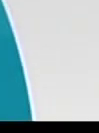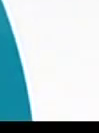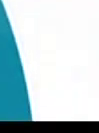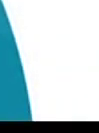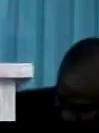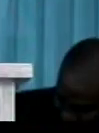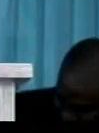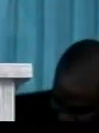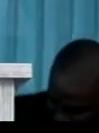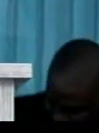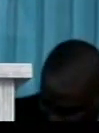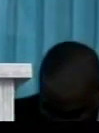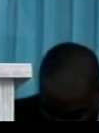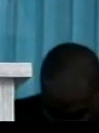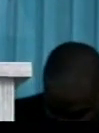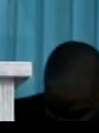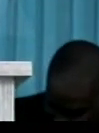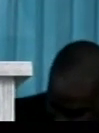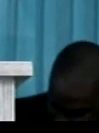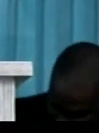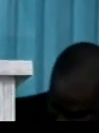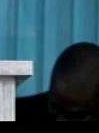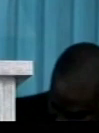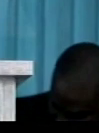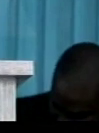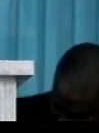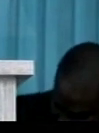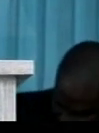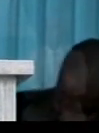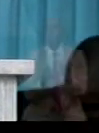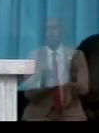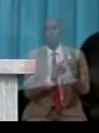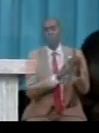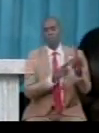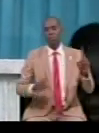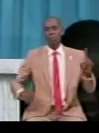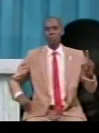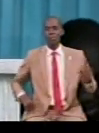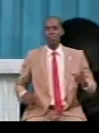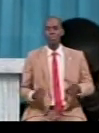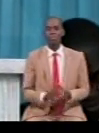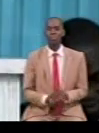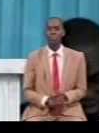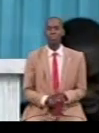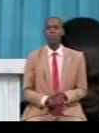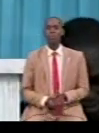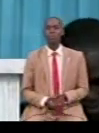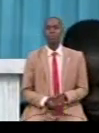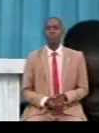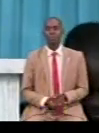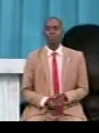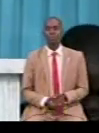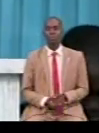You can do better than that. Praise the Lord.